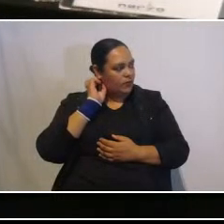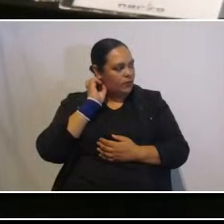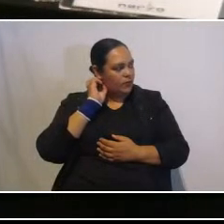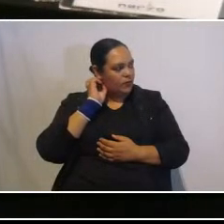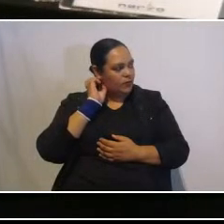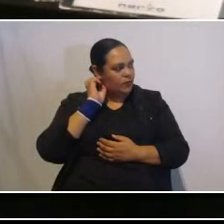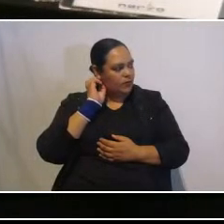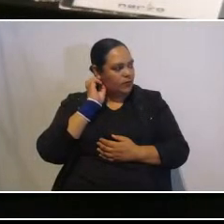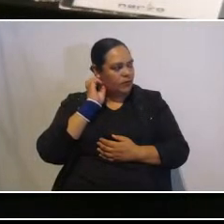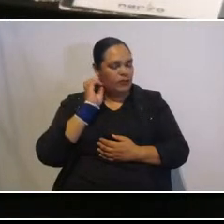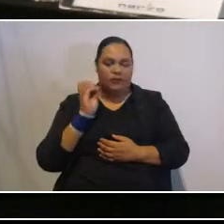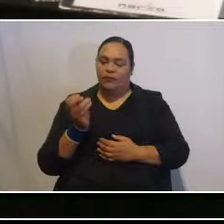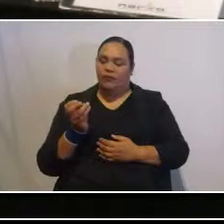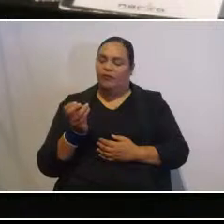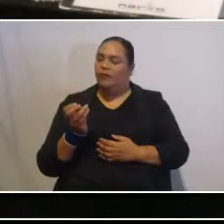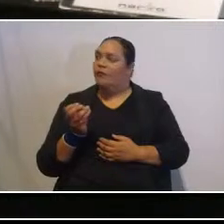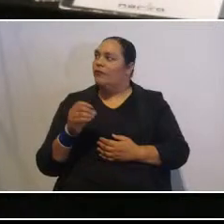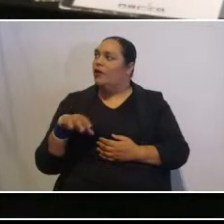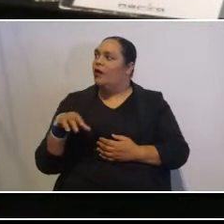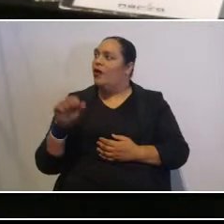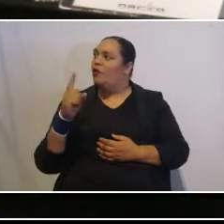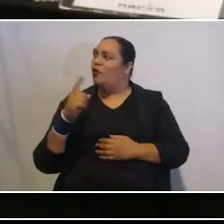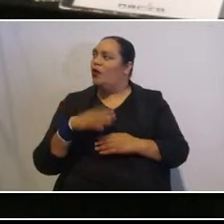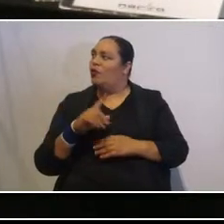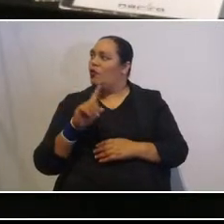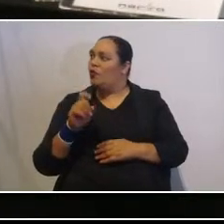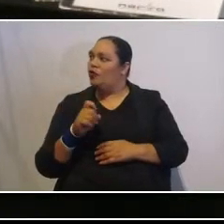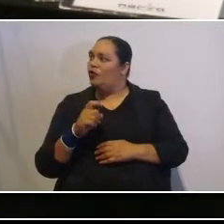take another question. Then we're doing the round of questions.